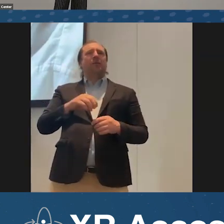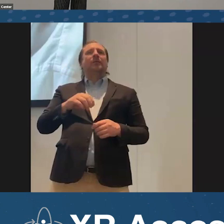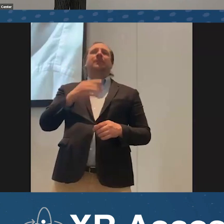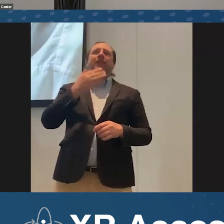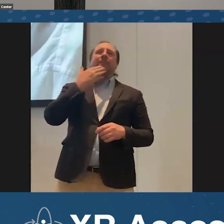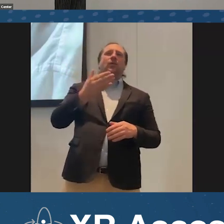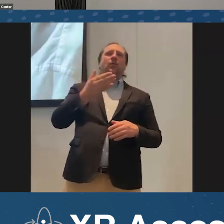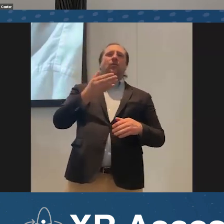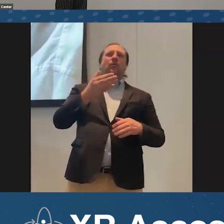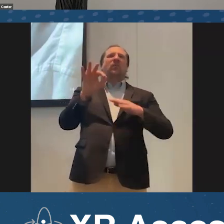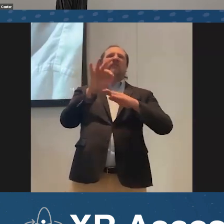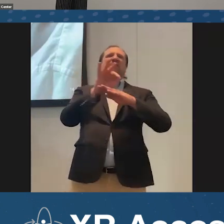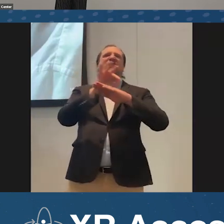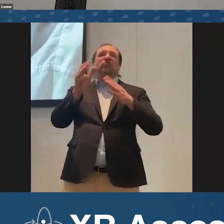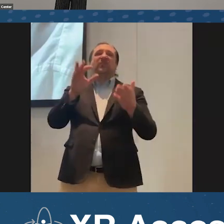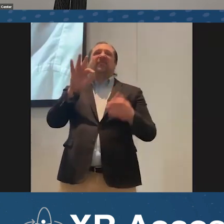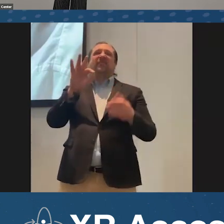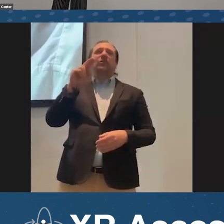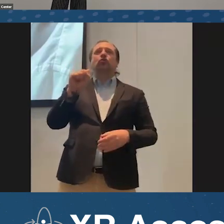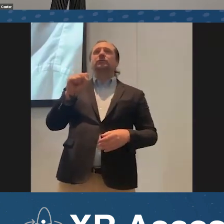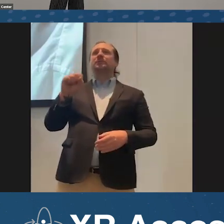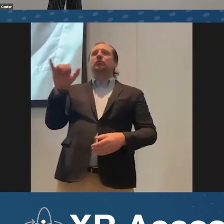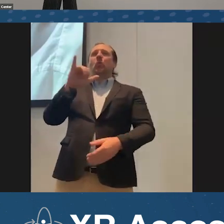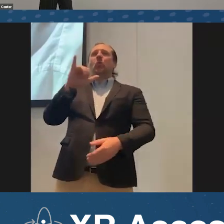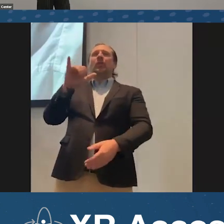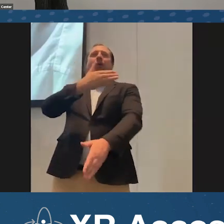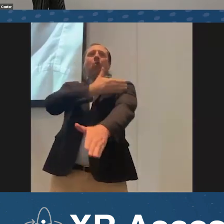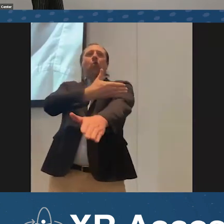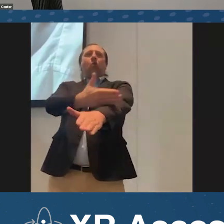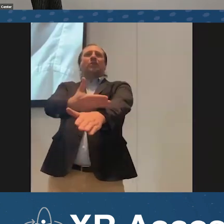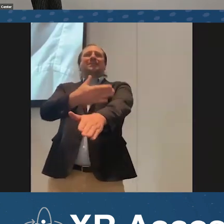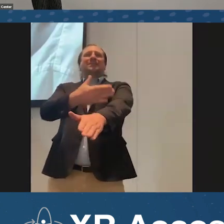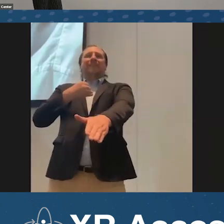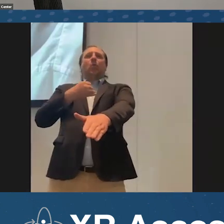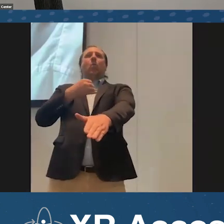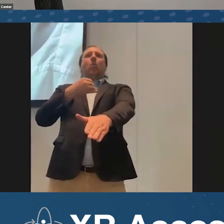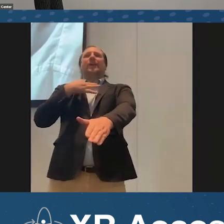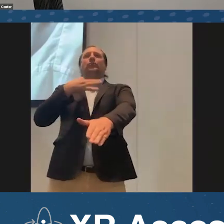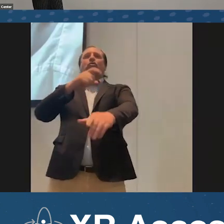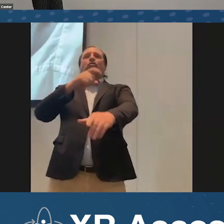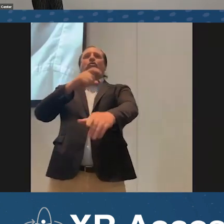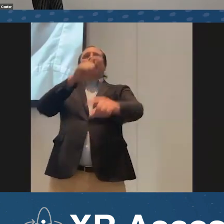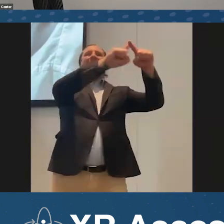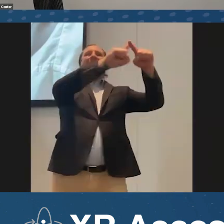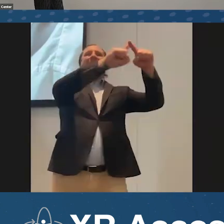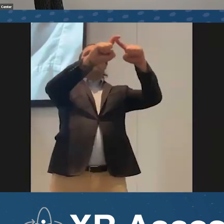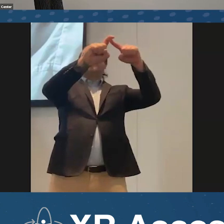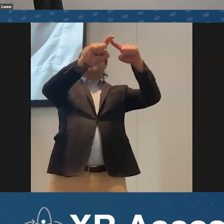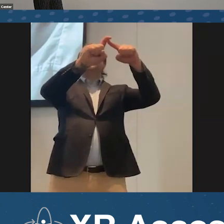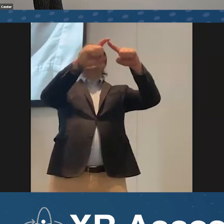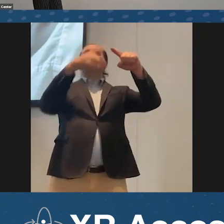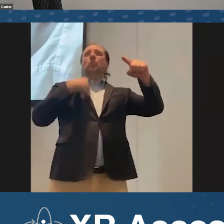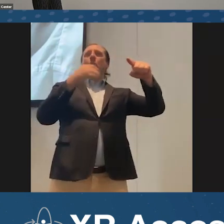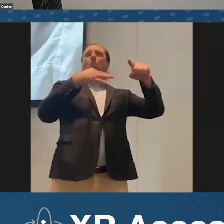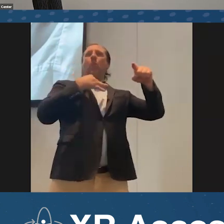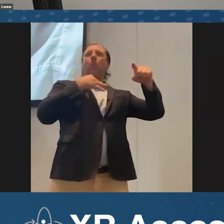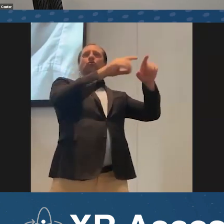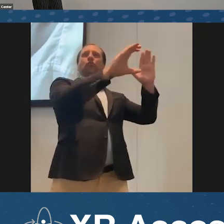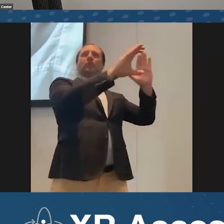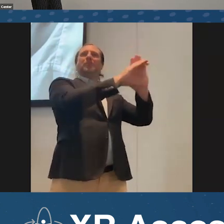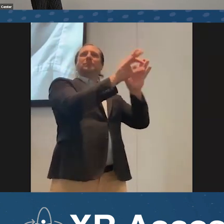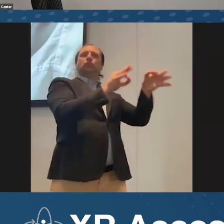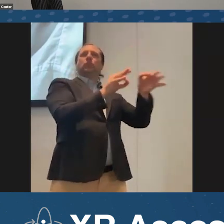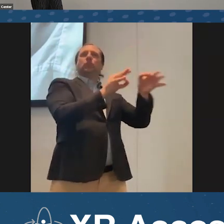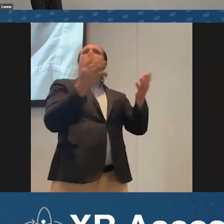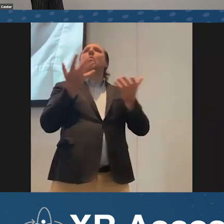man's hand grabbing the sleeve of a long-sleeved white shirt hanging in a closet. And his query that he submitted with this photo was, what